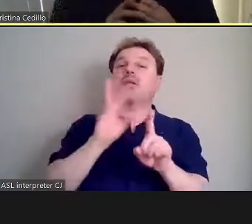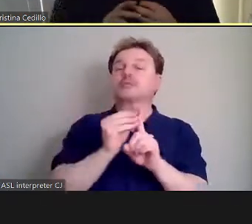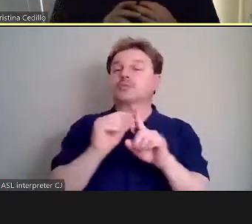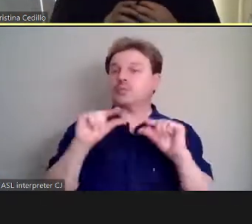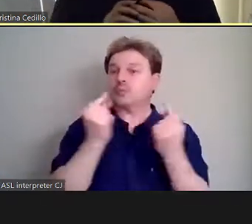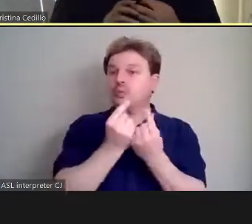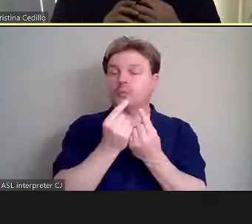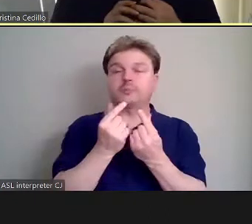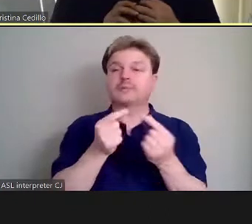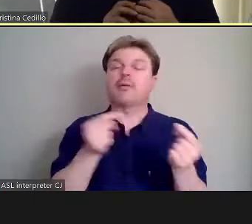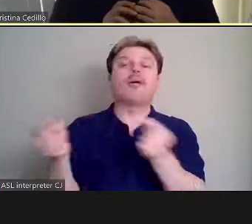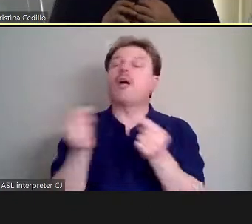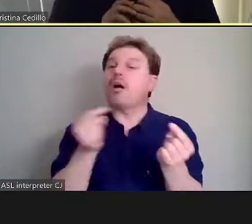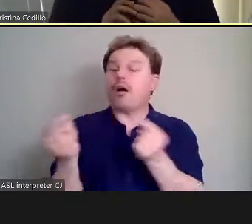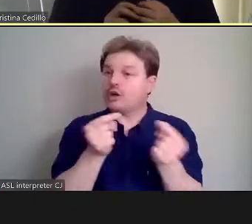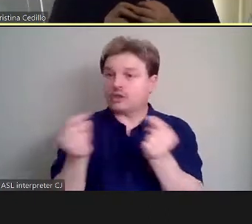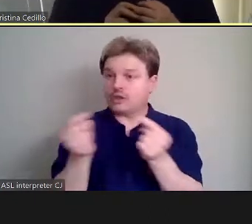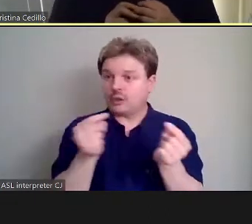argue,